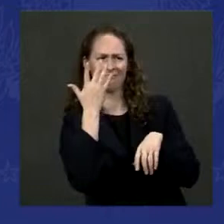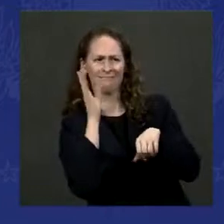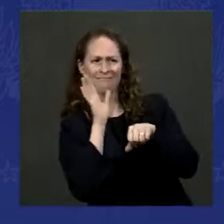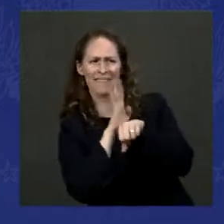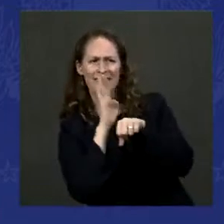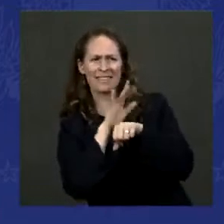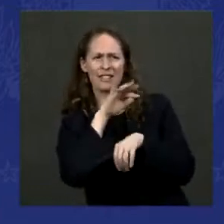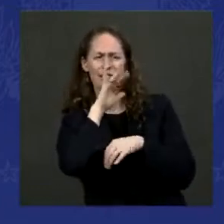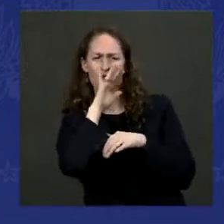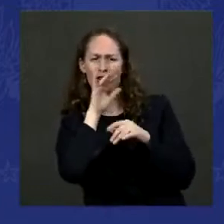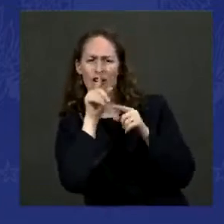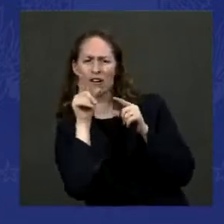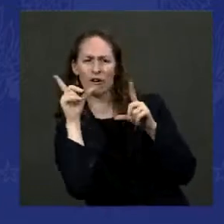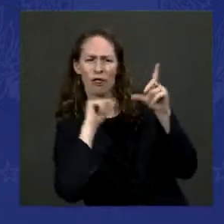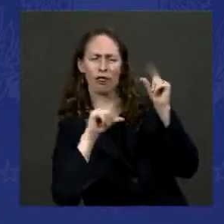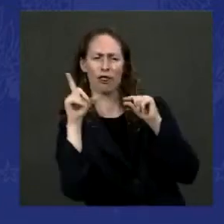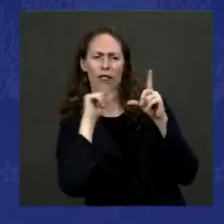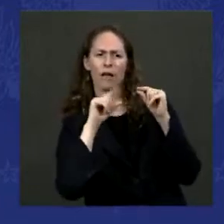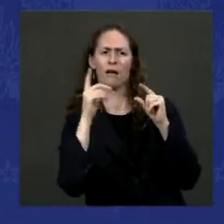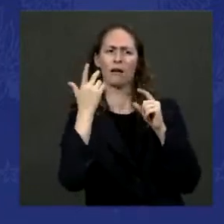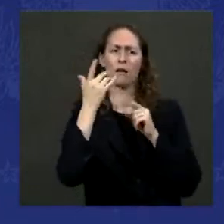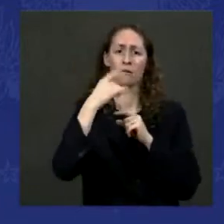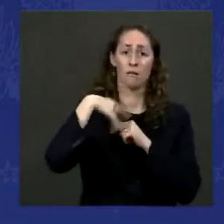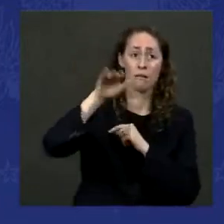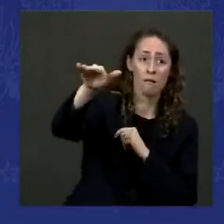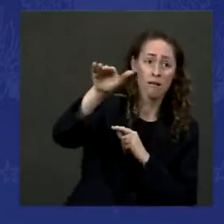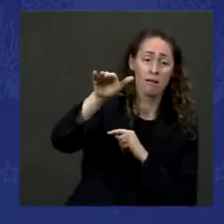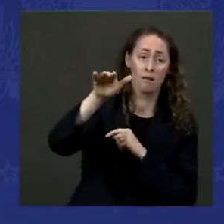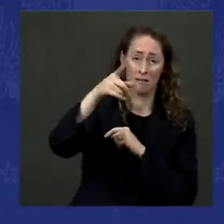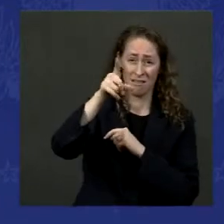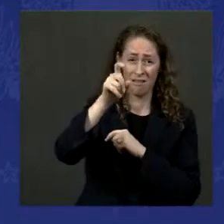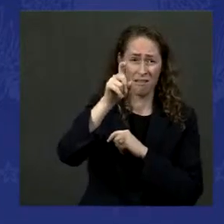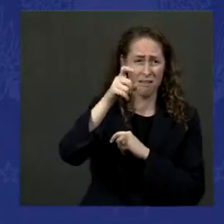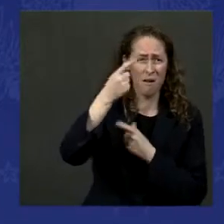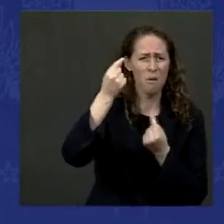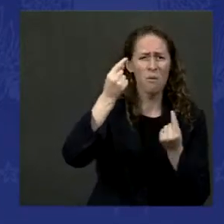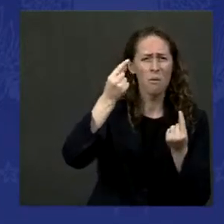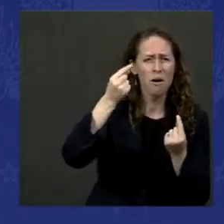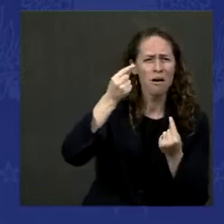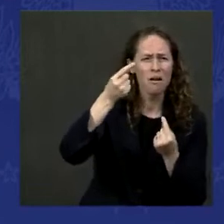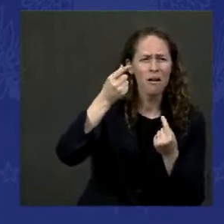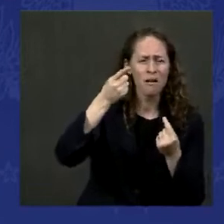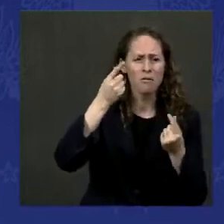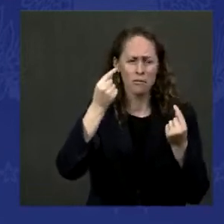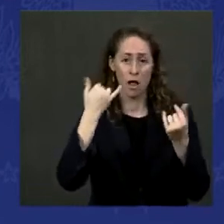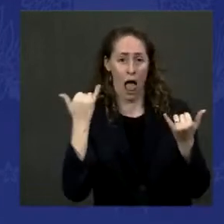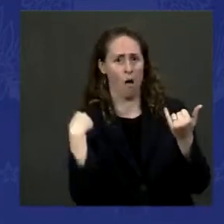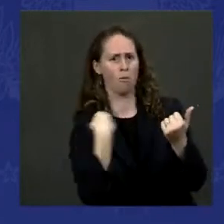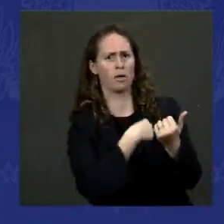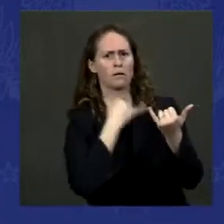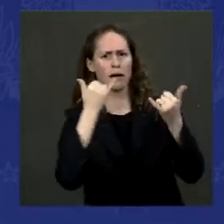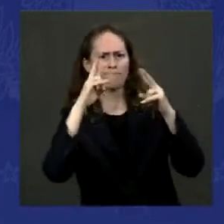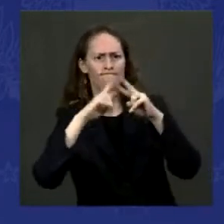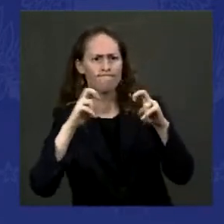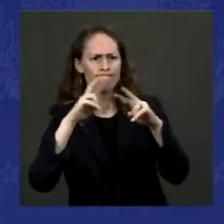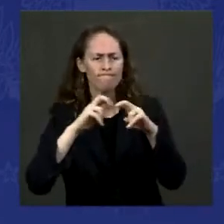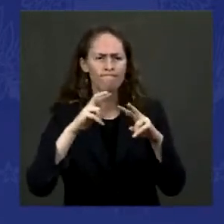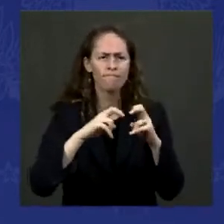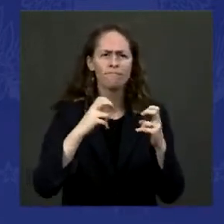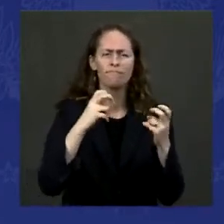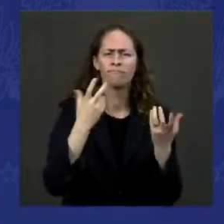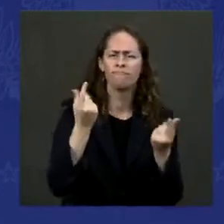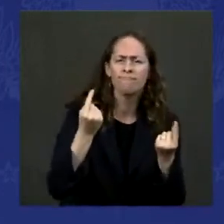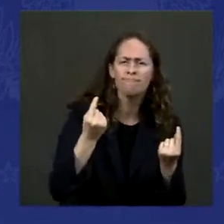your reaction, and do you plan to do anything about it? We're looking at that right now. The first part of your question was what? Was